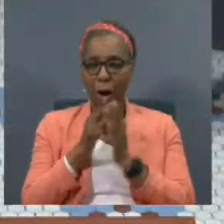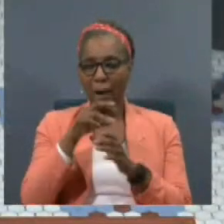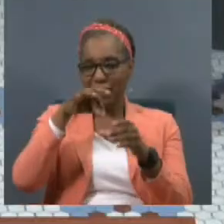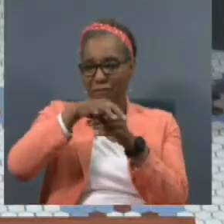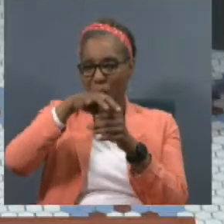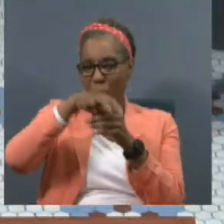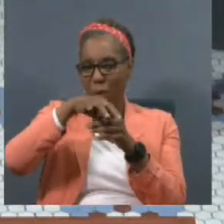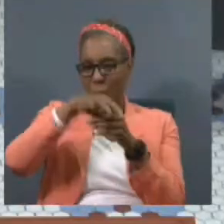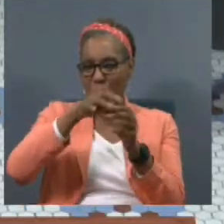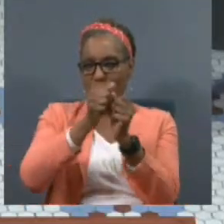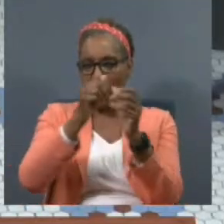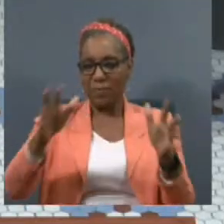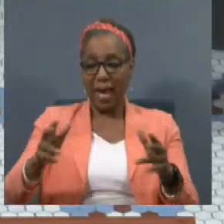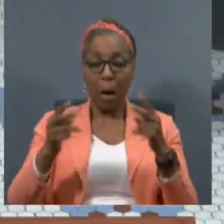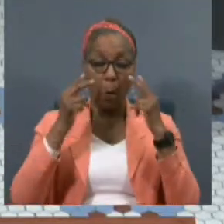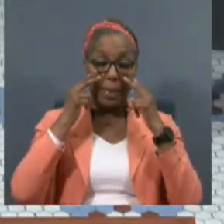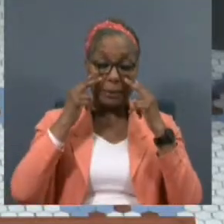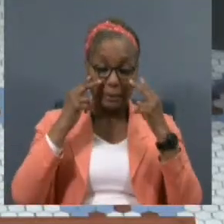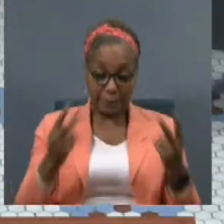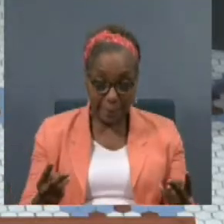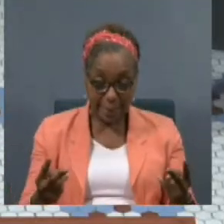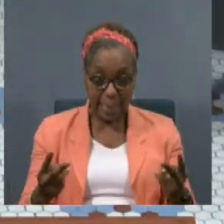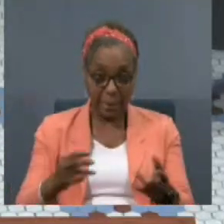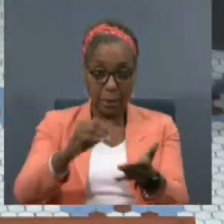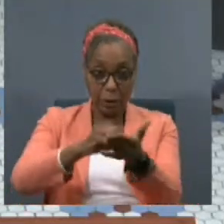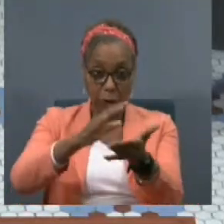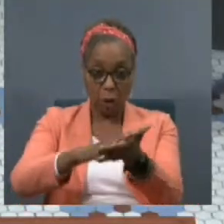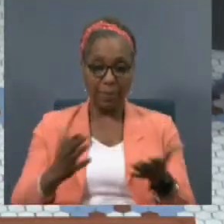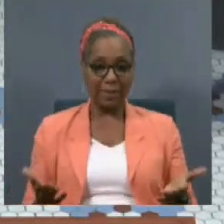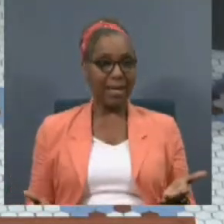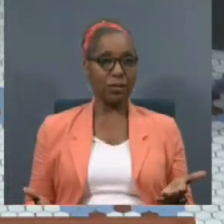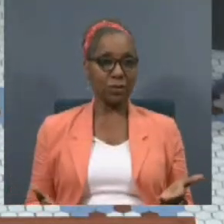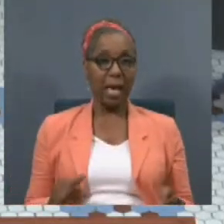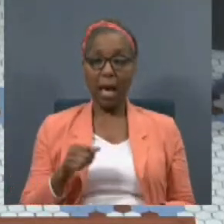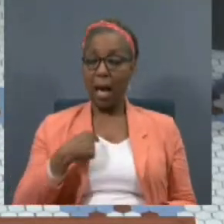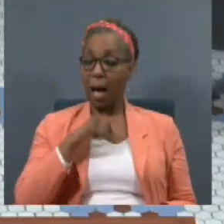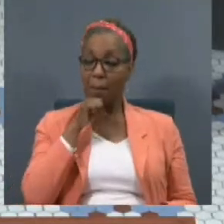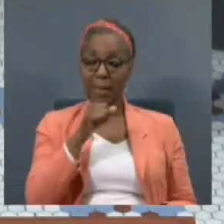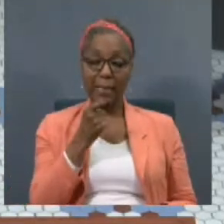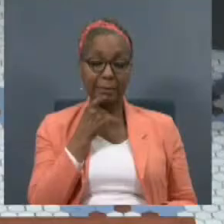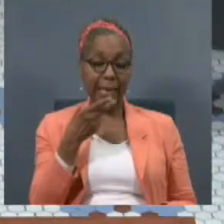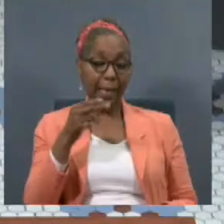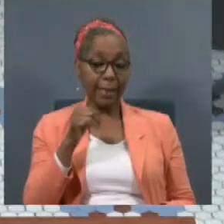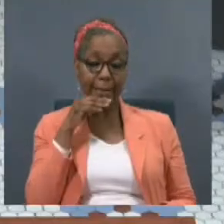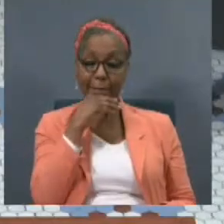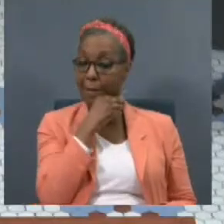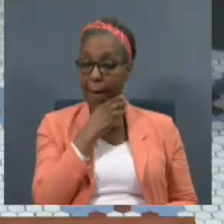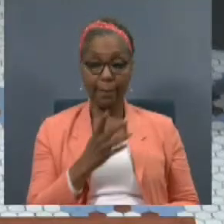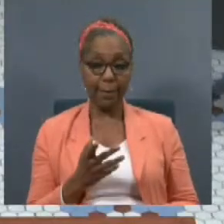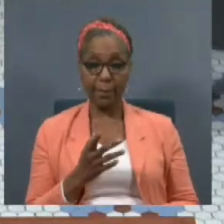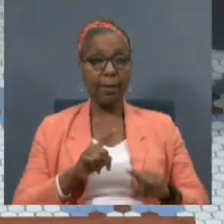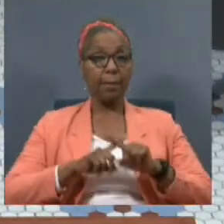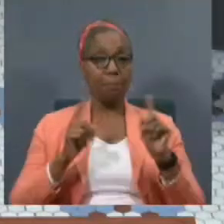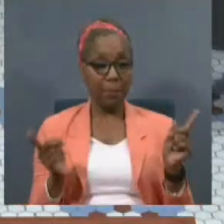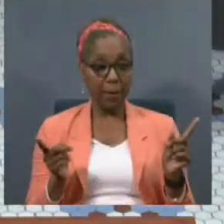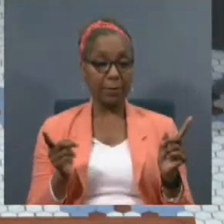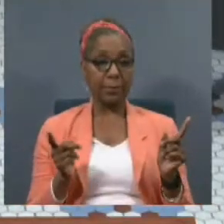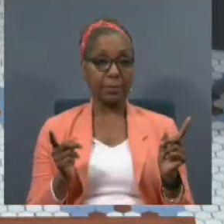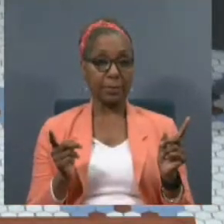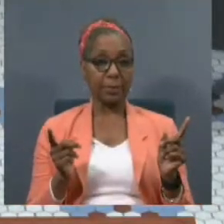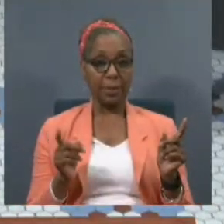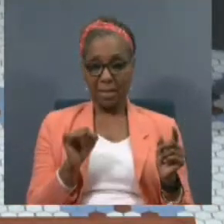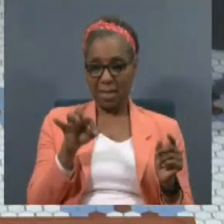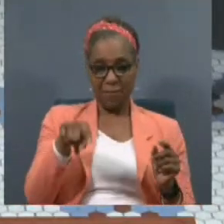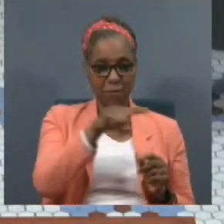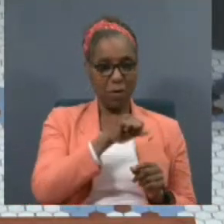vote without seeing the documentation. I'm not saying he's lying, but